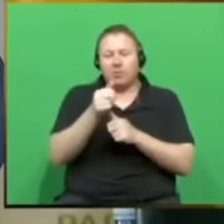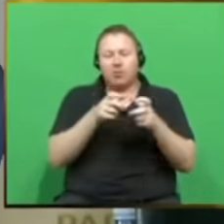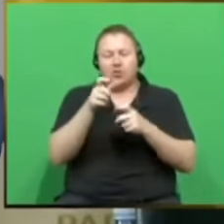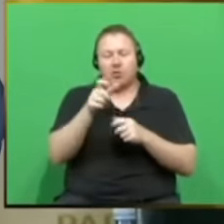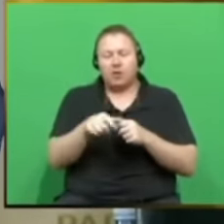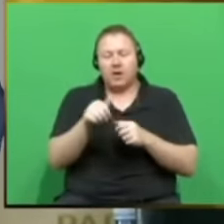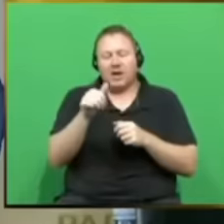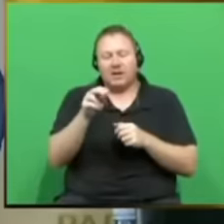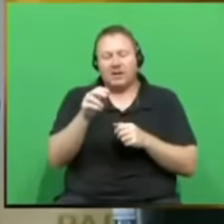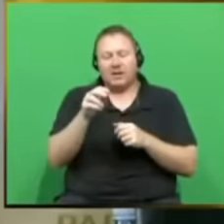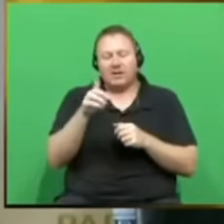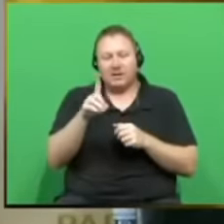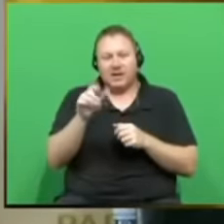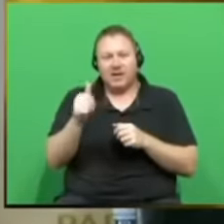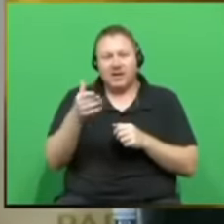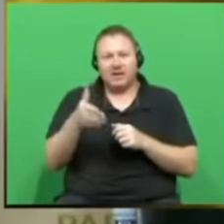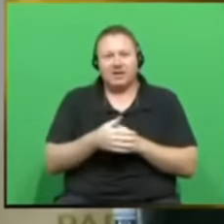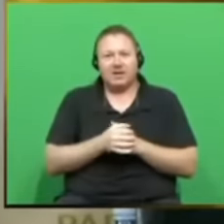number.